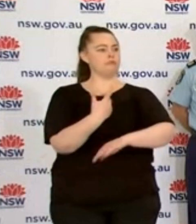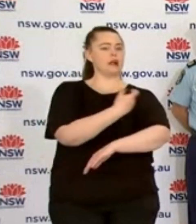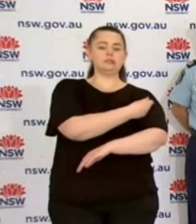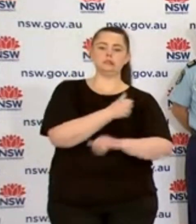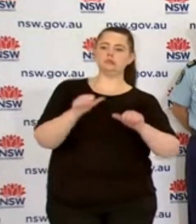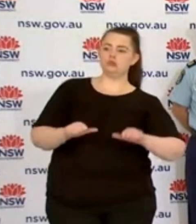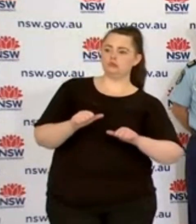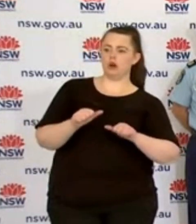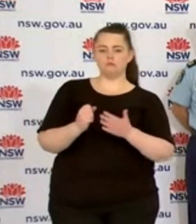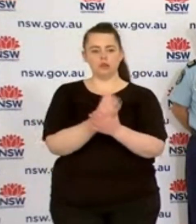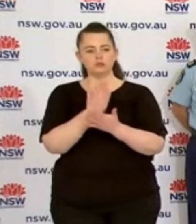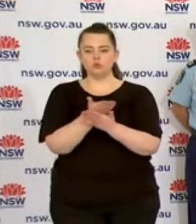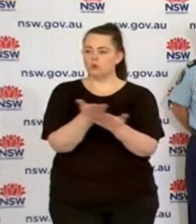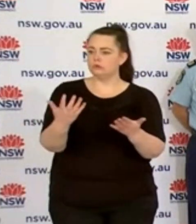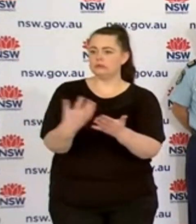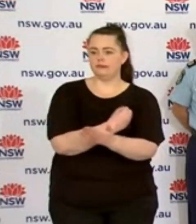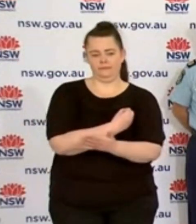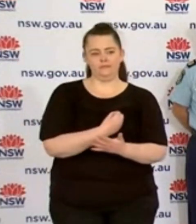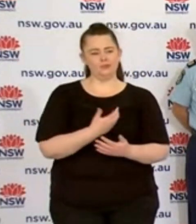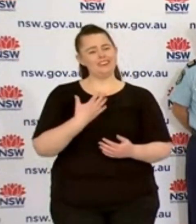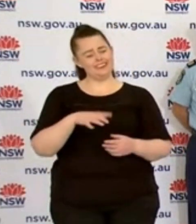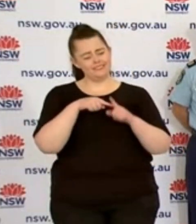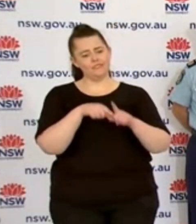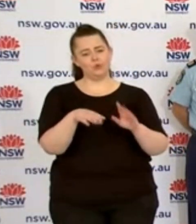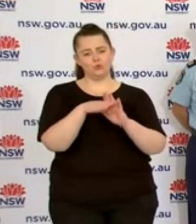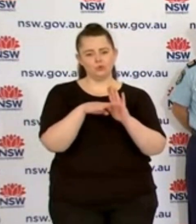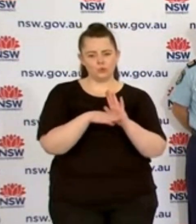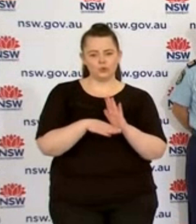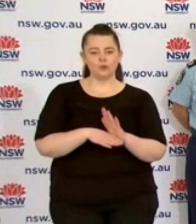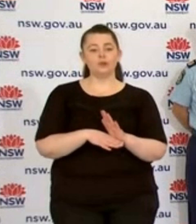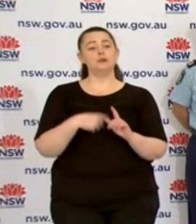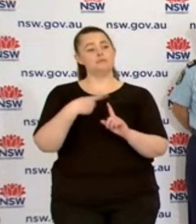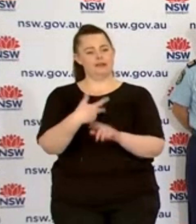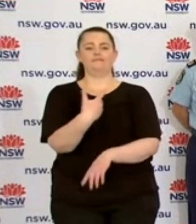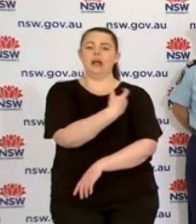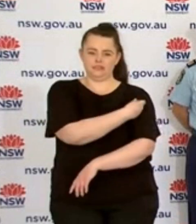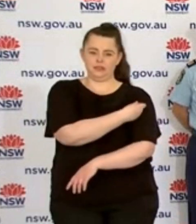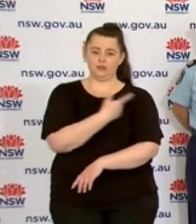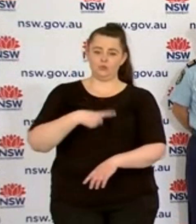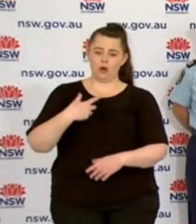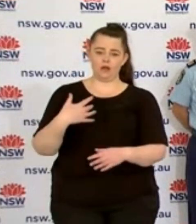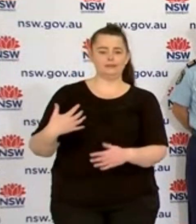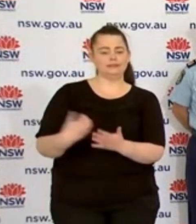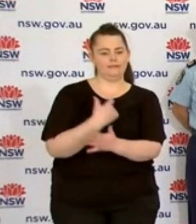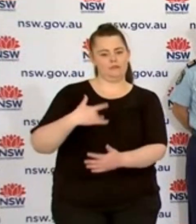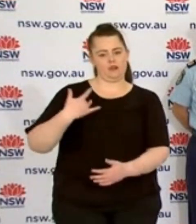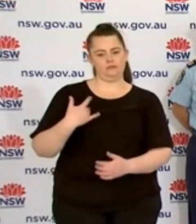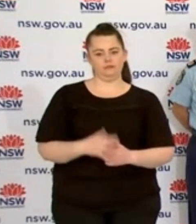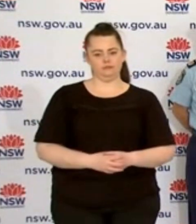have in place, and we need everyone to also appreciate the importance of getting vaccination to save lives and keep people out of hospital.